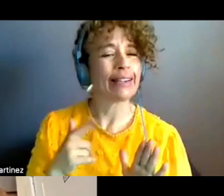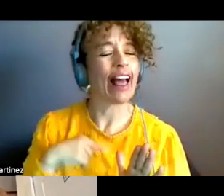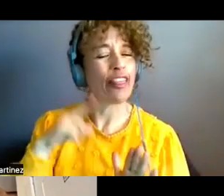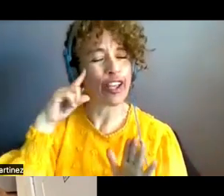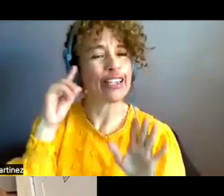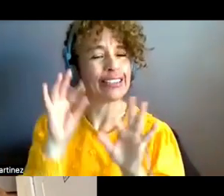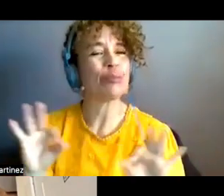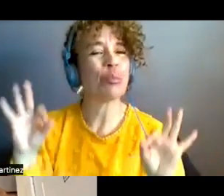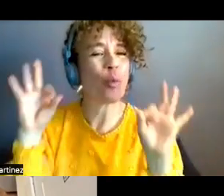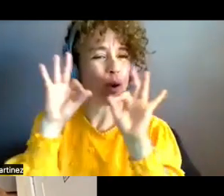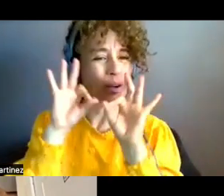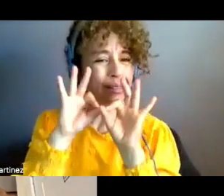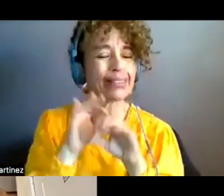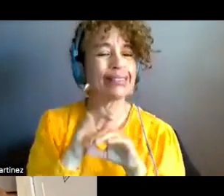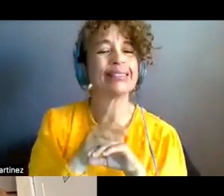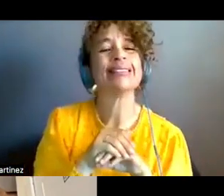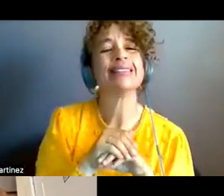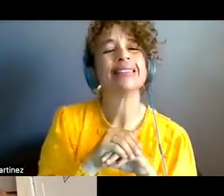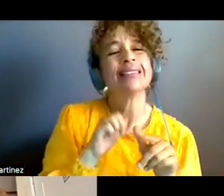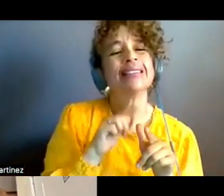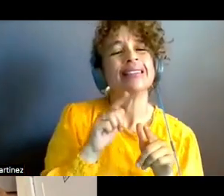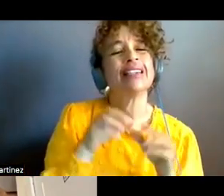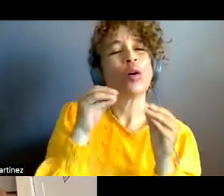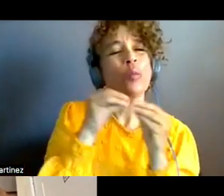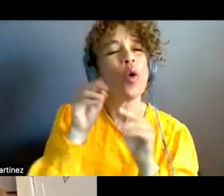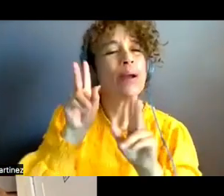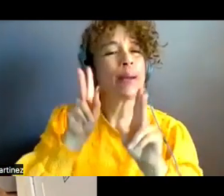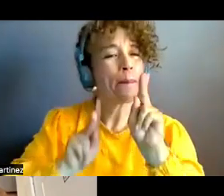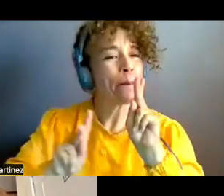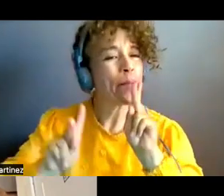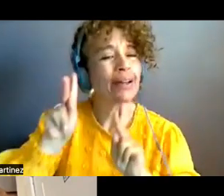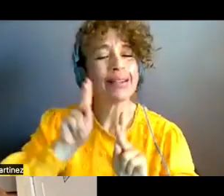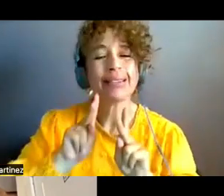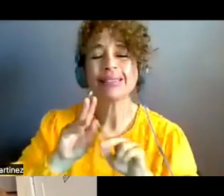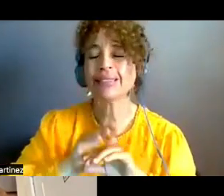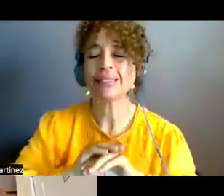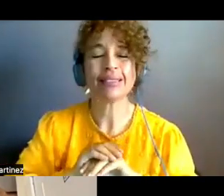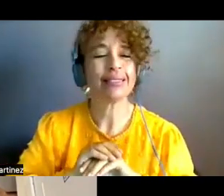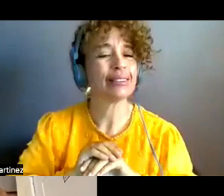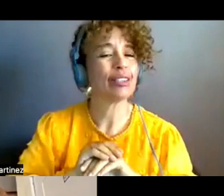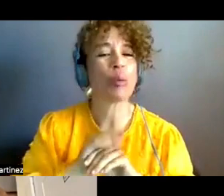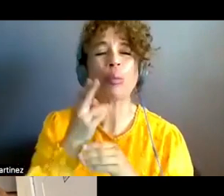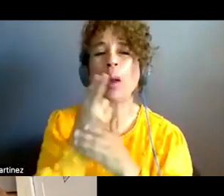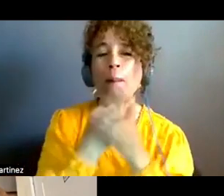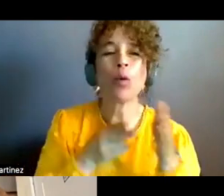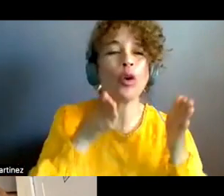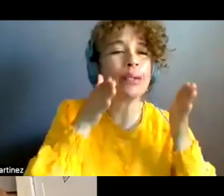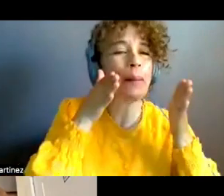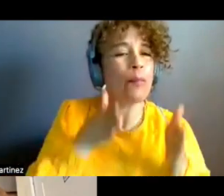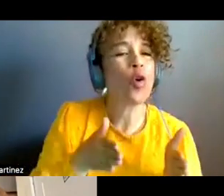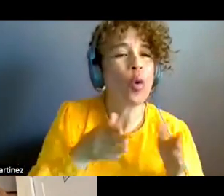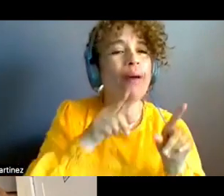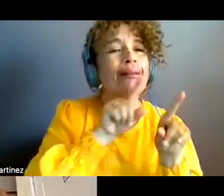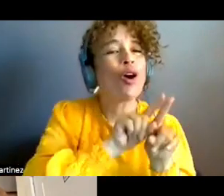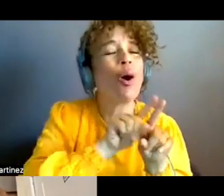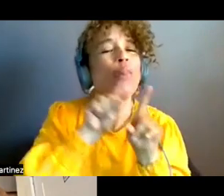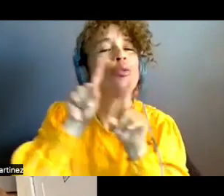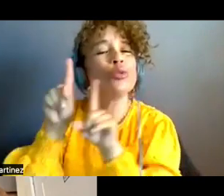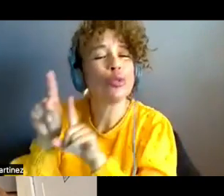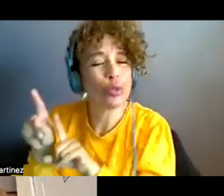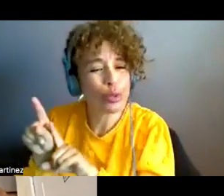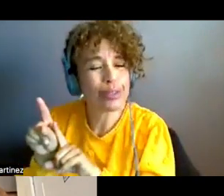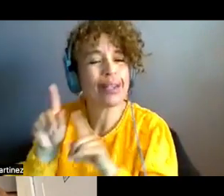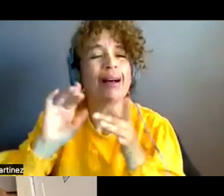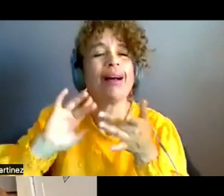important. Yeah, and then you can reach more people. You can reach people both in person and also, you know,